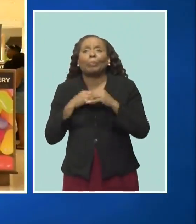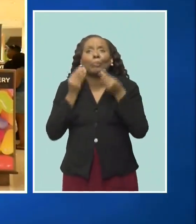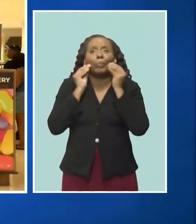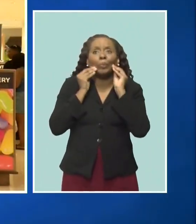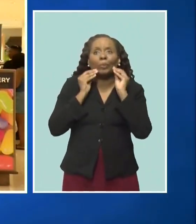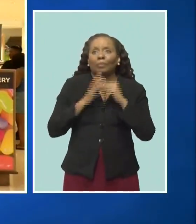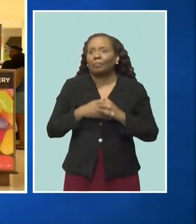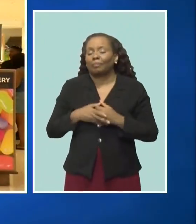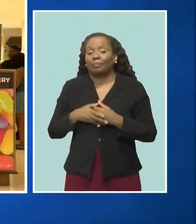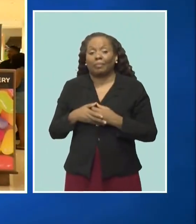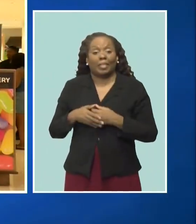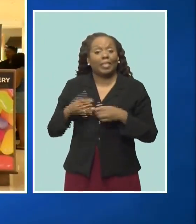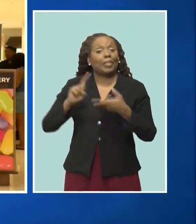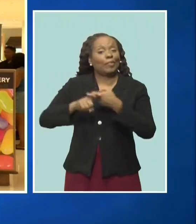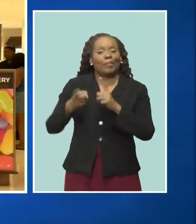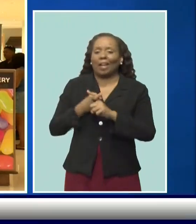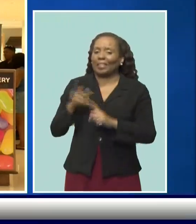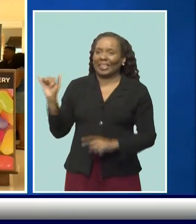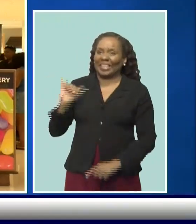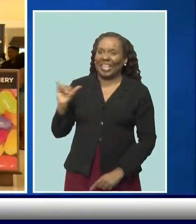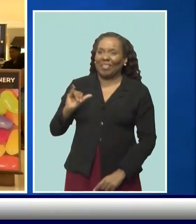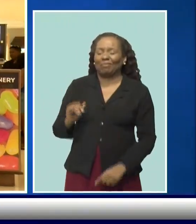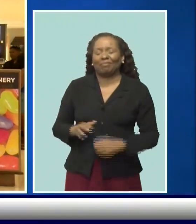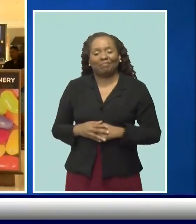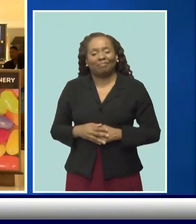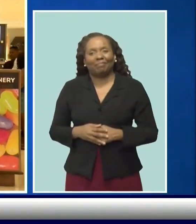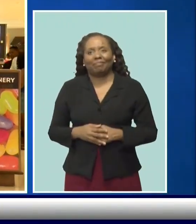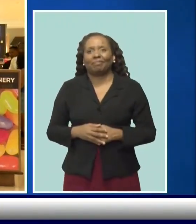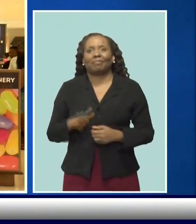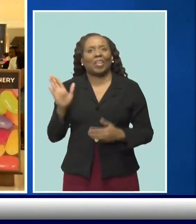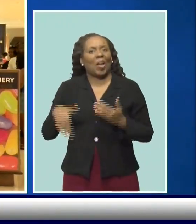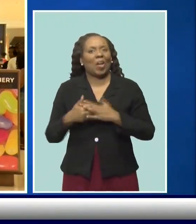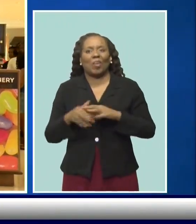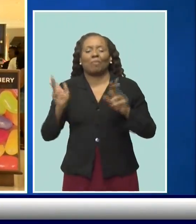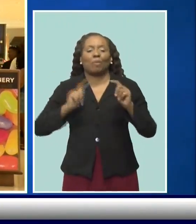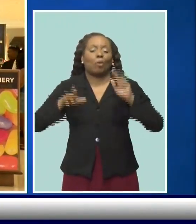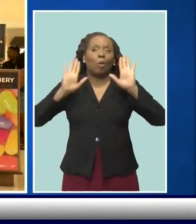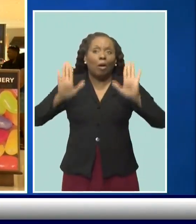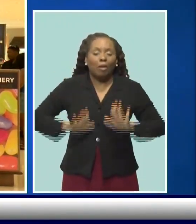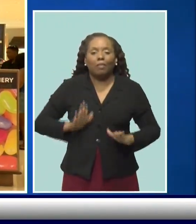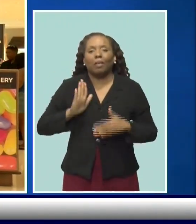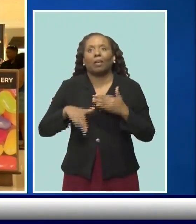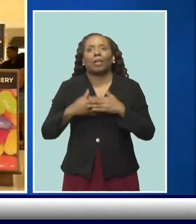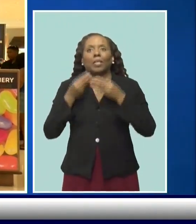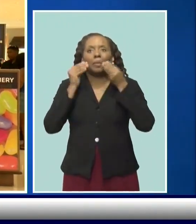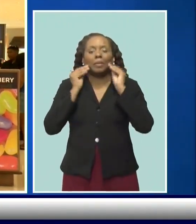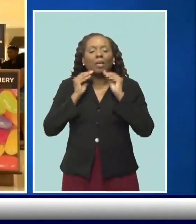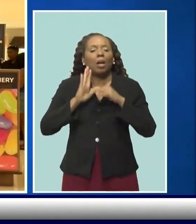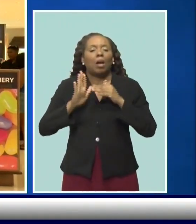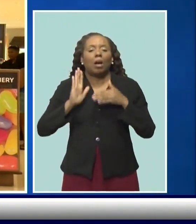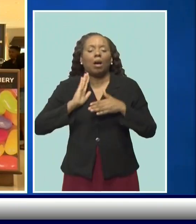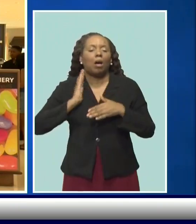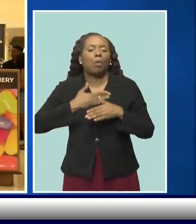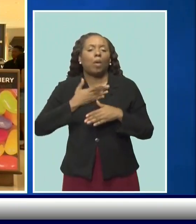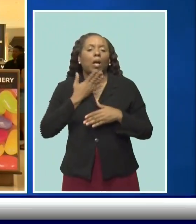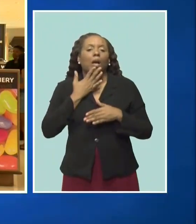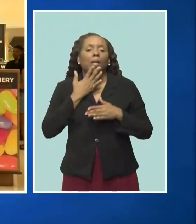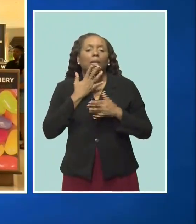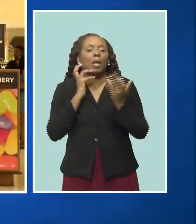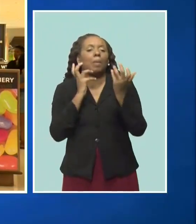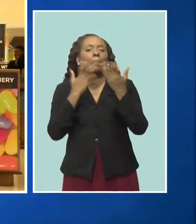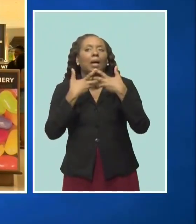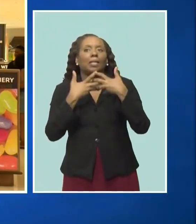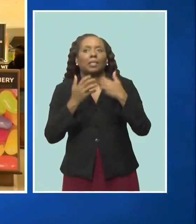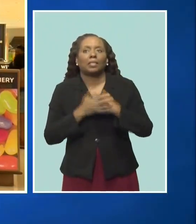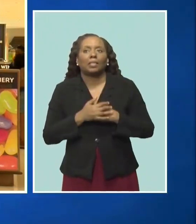as thrilled. Everybody was wonderful. From the makeup artists, getting our shade matches, they did a perfect job. I didn't even realize I had